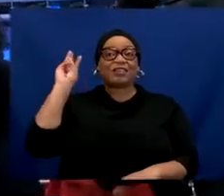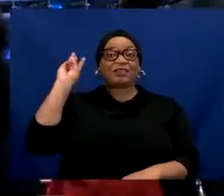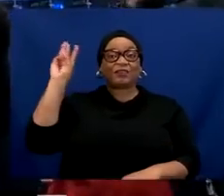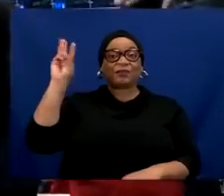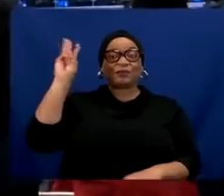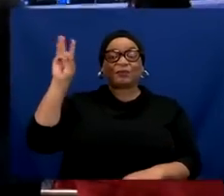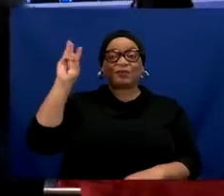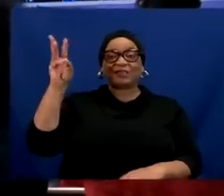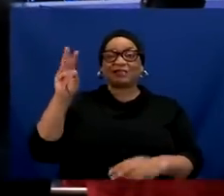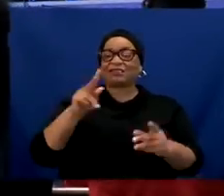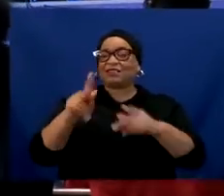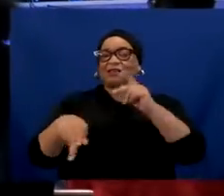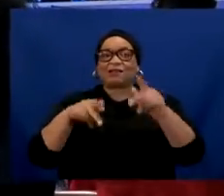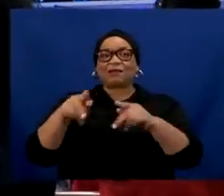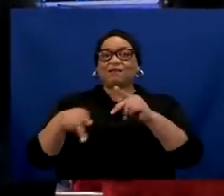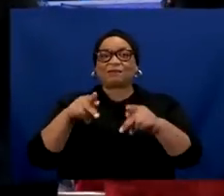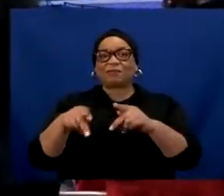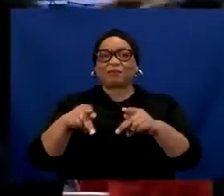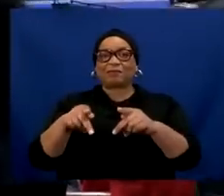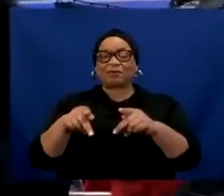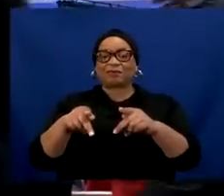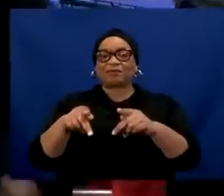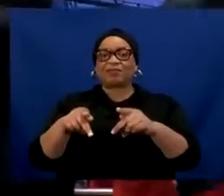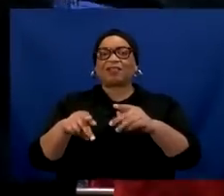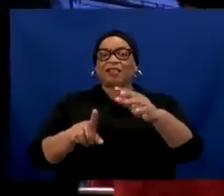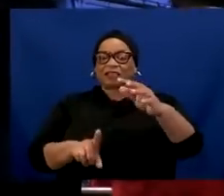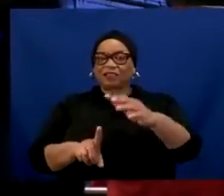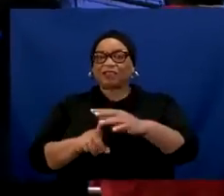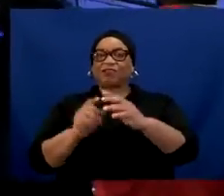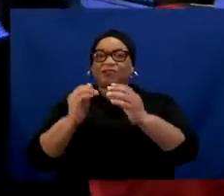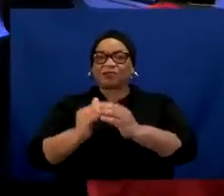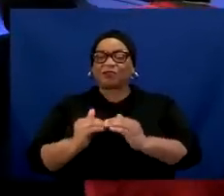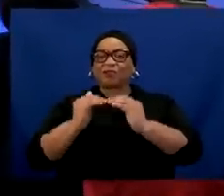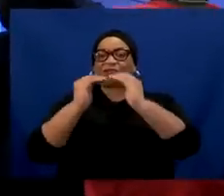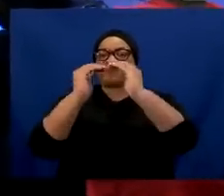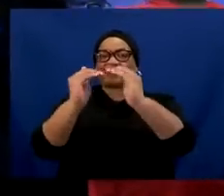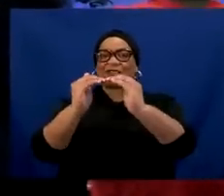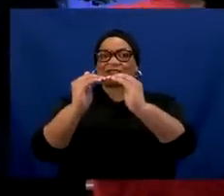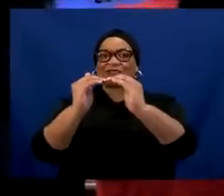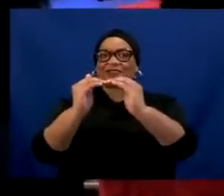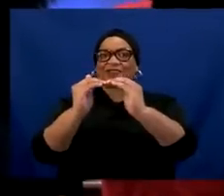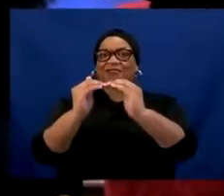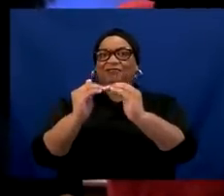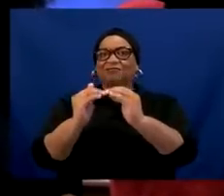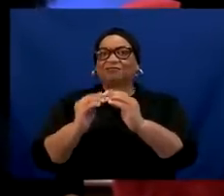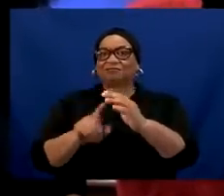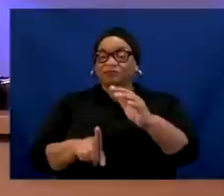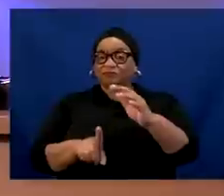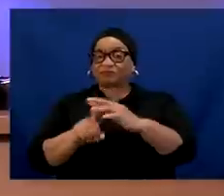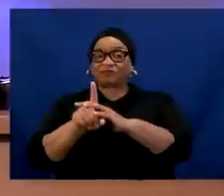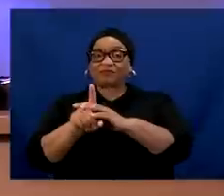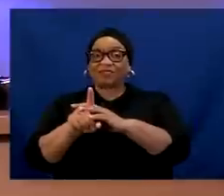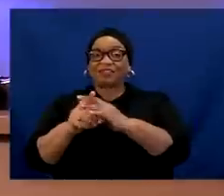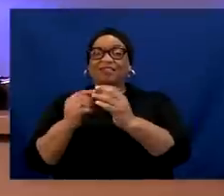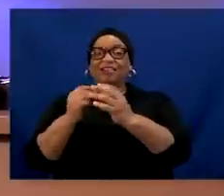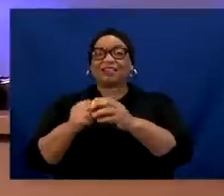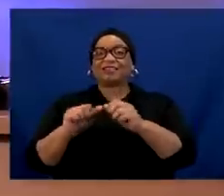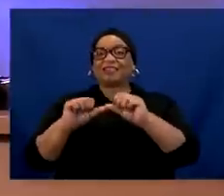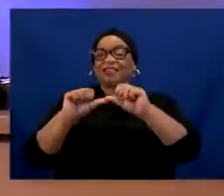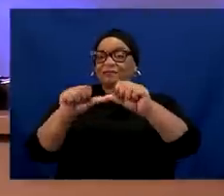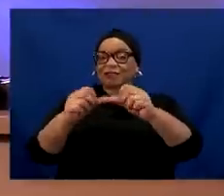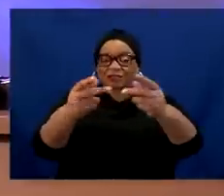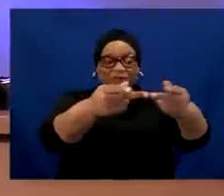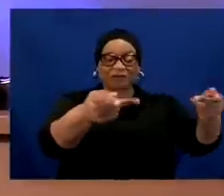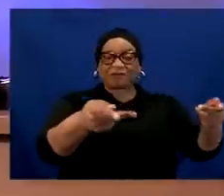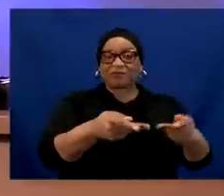what God can do. God will raise up somebody who came from obscurity and take them to places